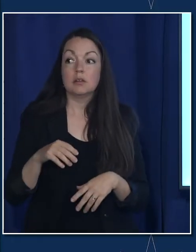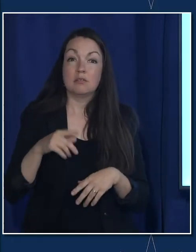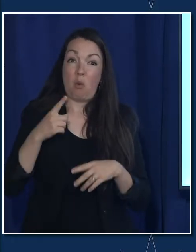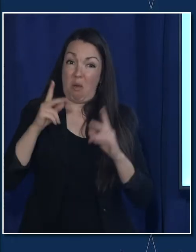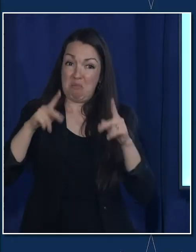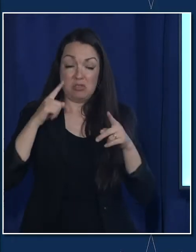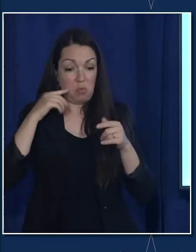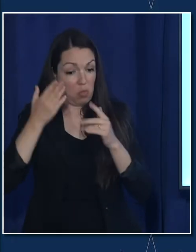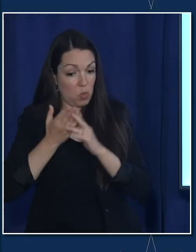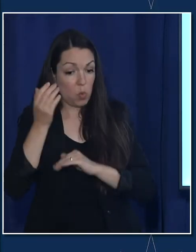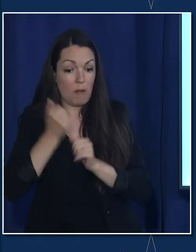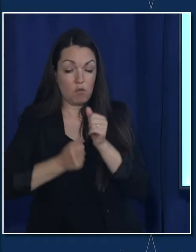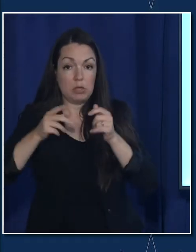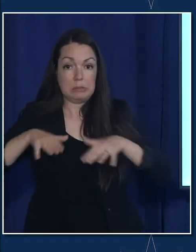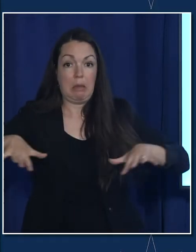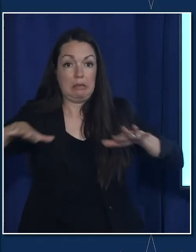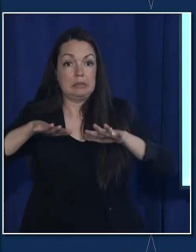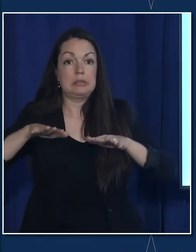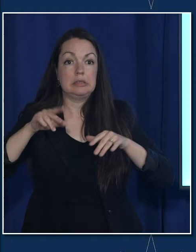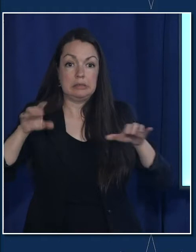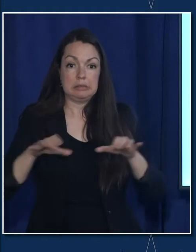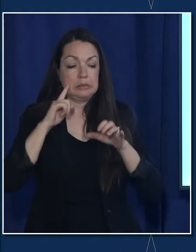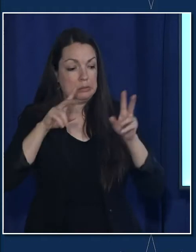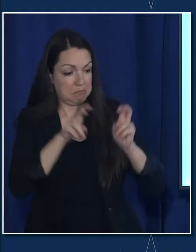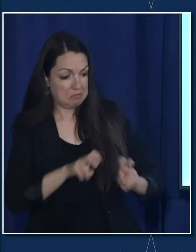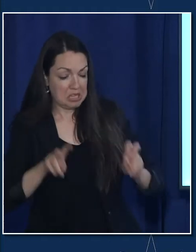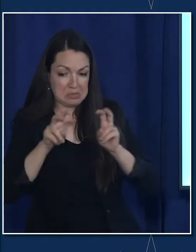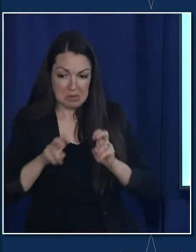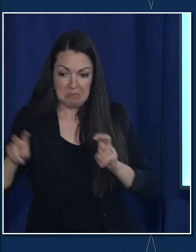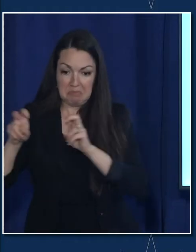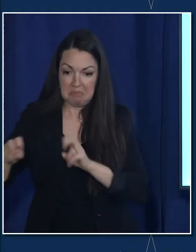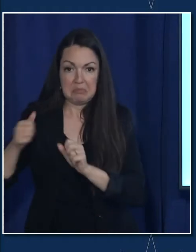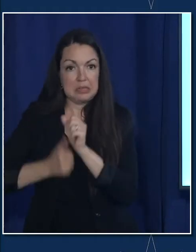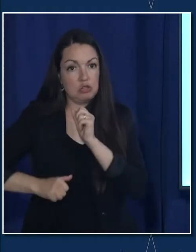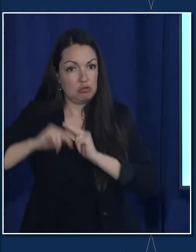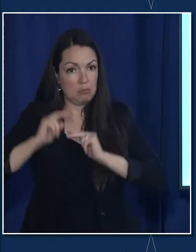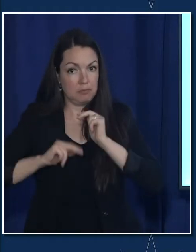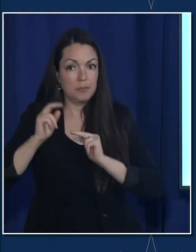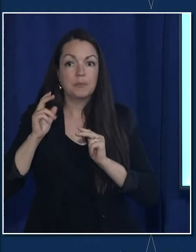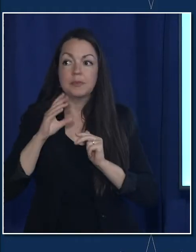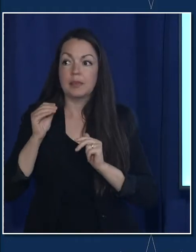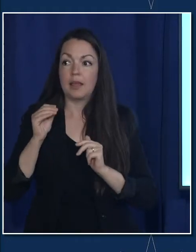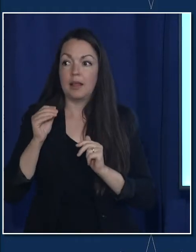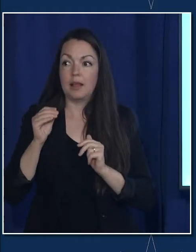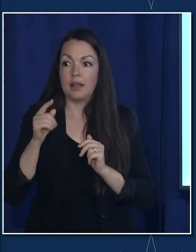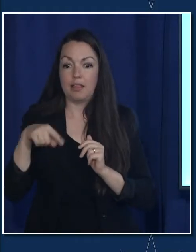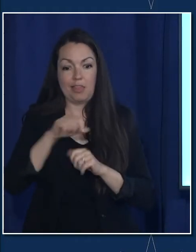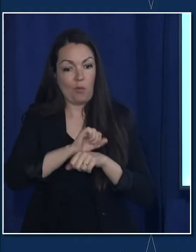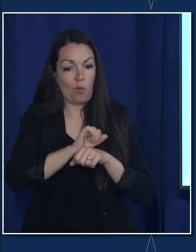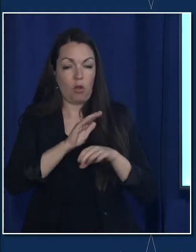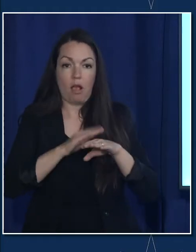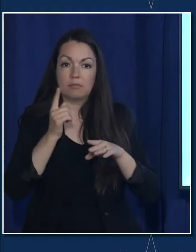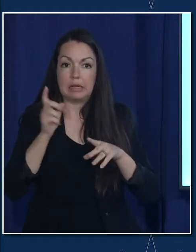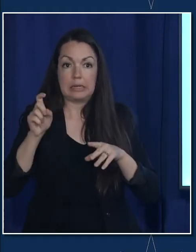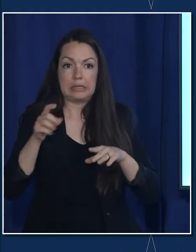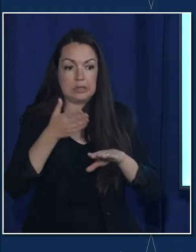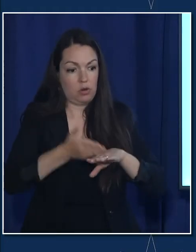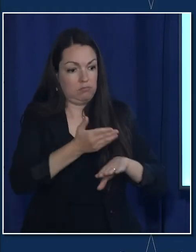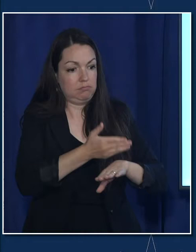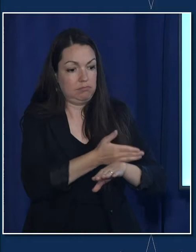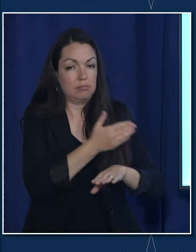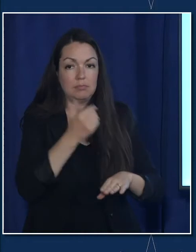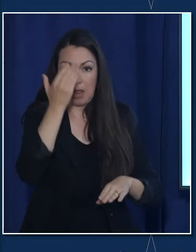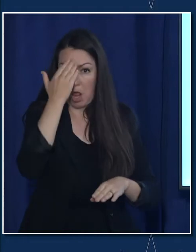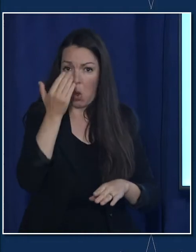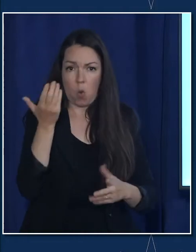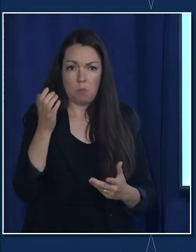went through every single space and did an assessment, and then they had worked on the whatever physical physical upgrades were necessary, and I know spent